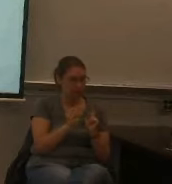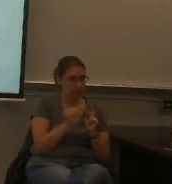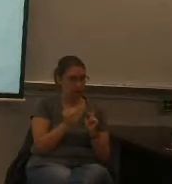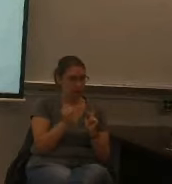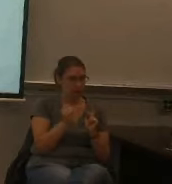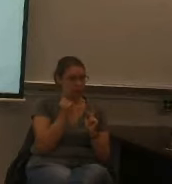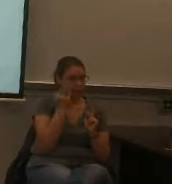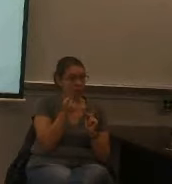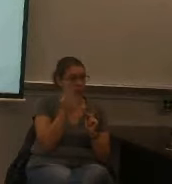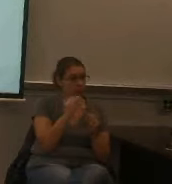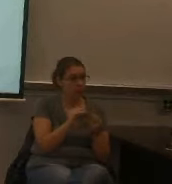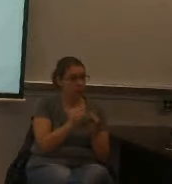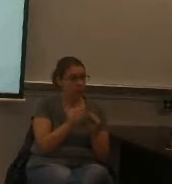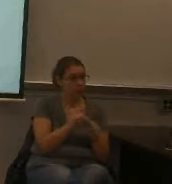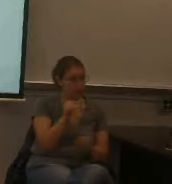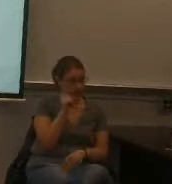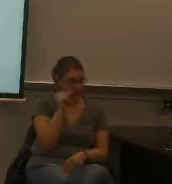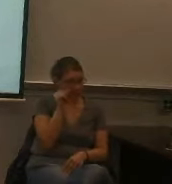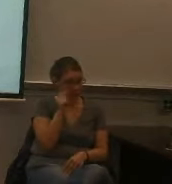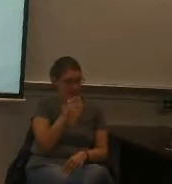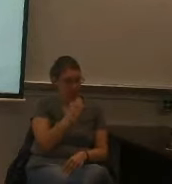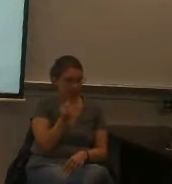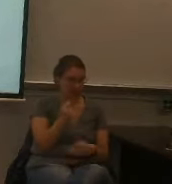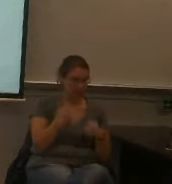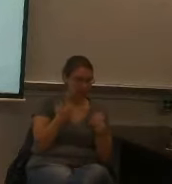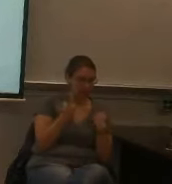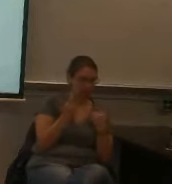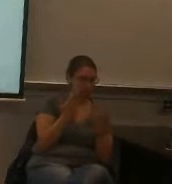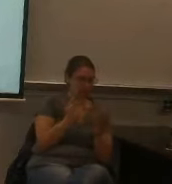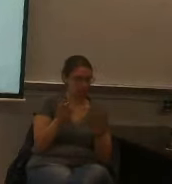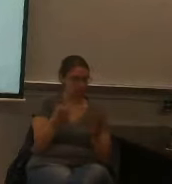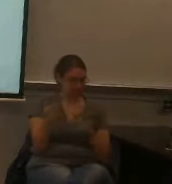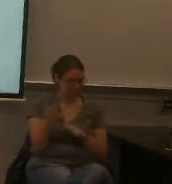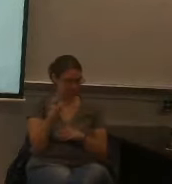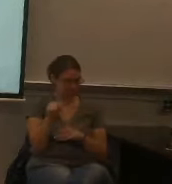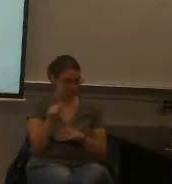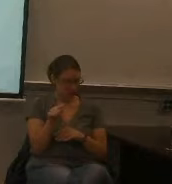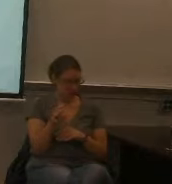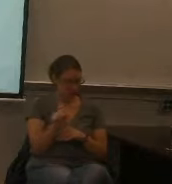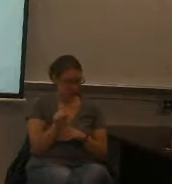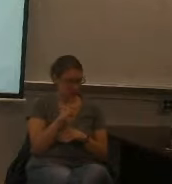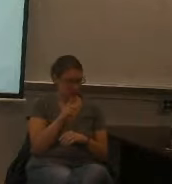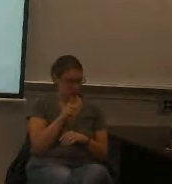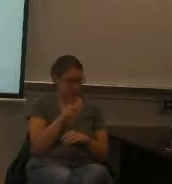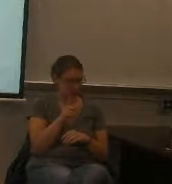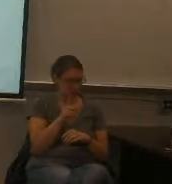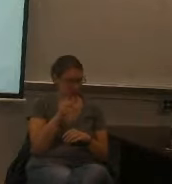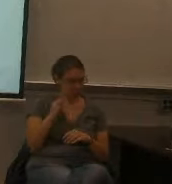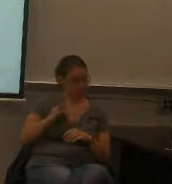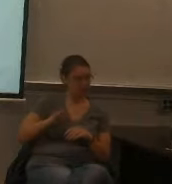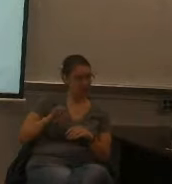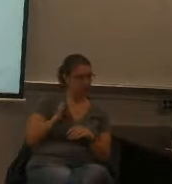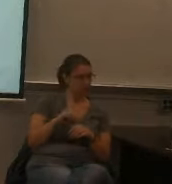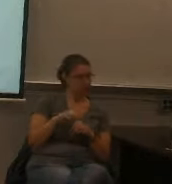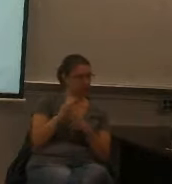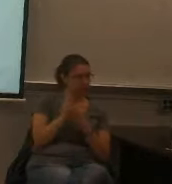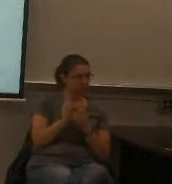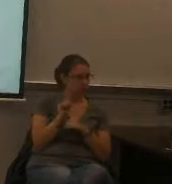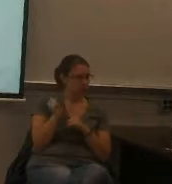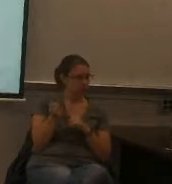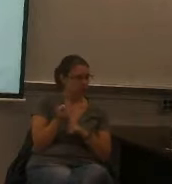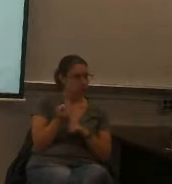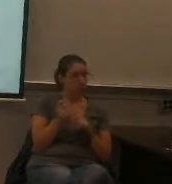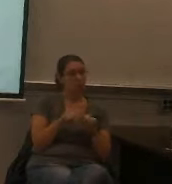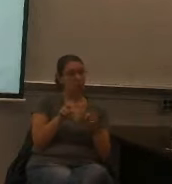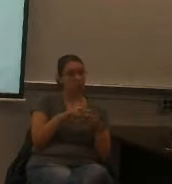know the number of adults and the young and some of the mortalities, it's actually useful in some situations.